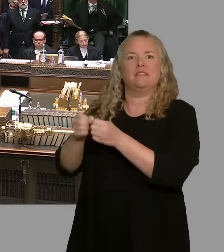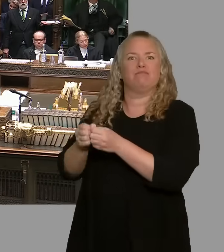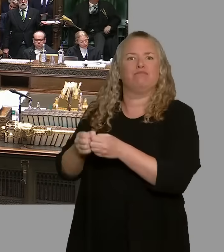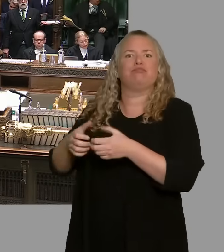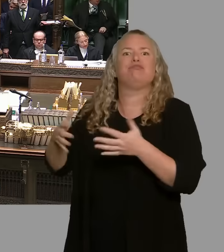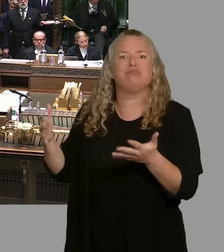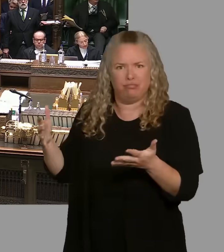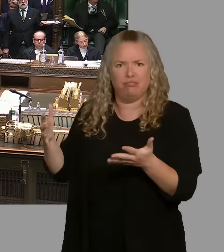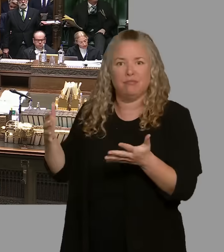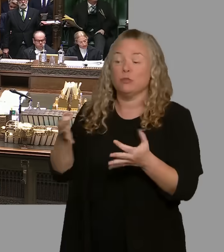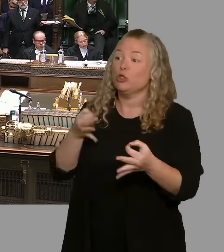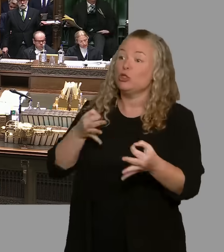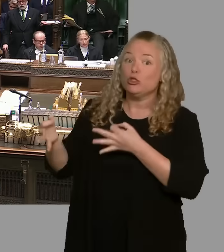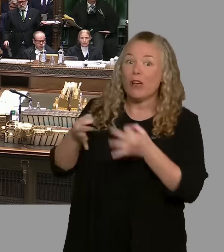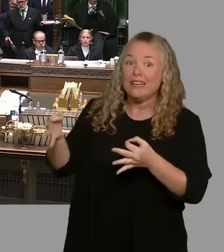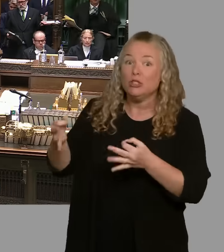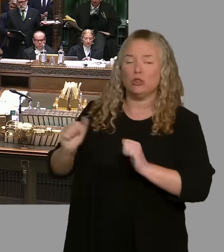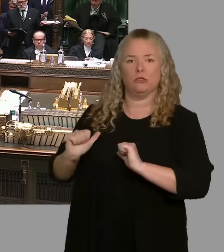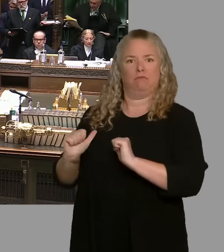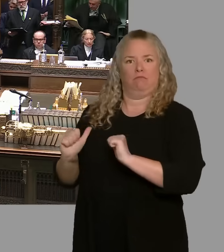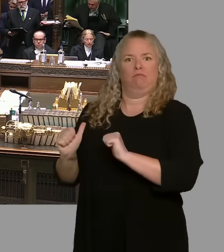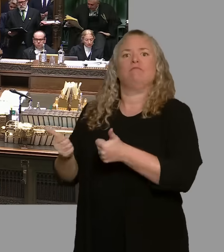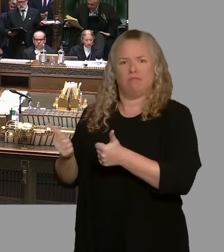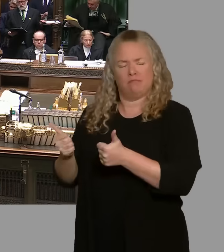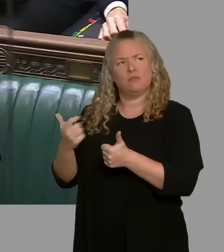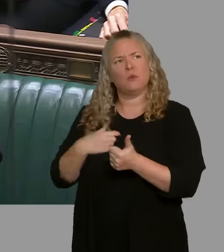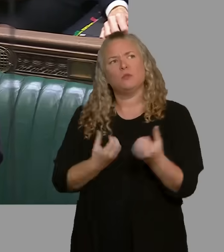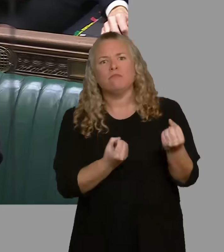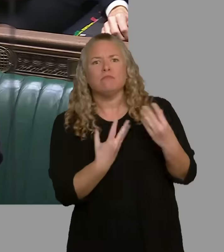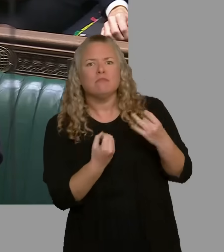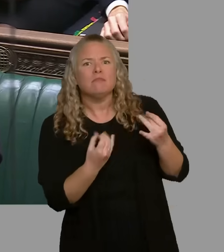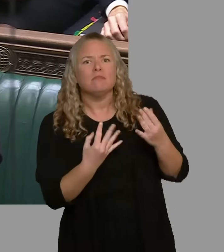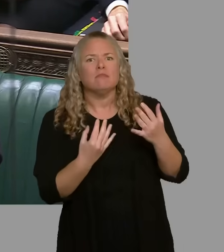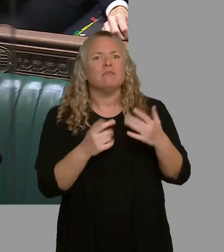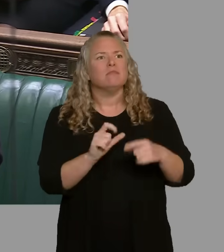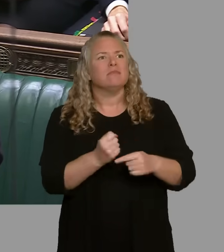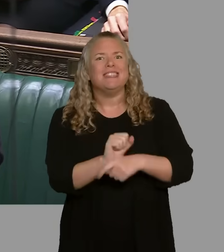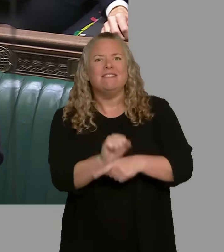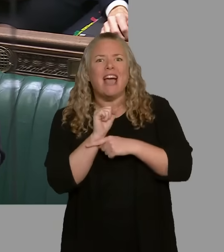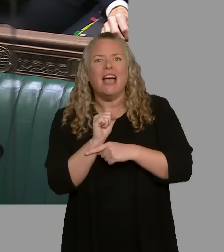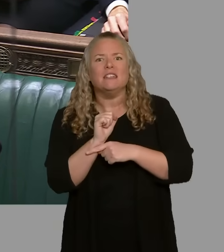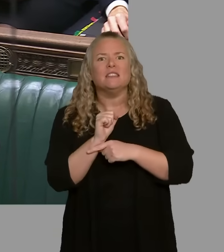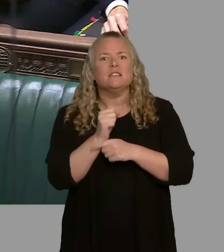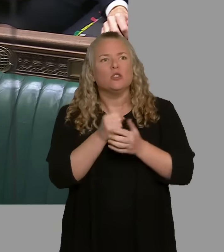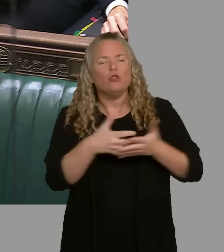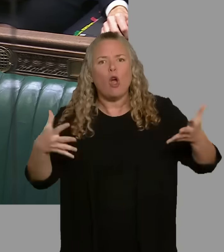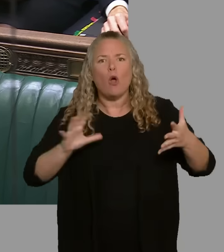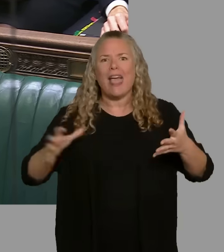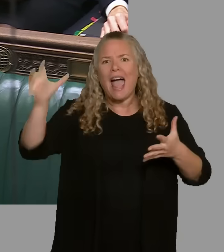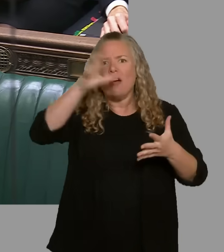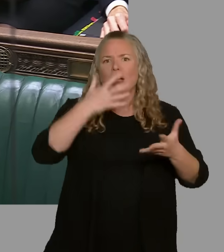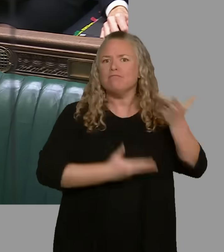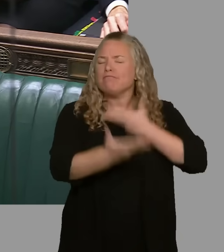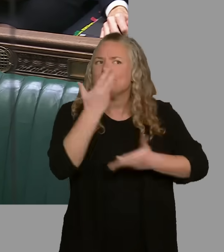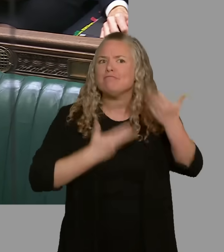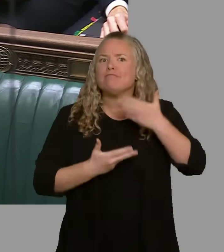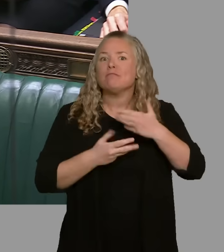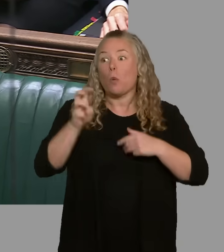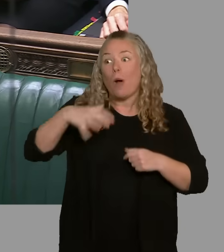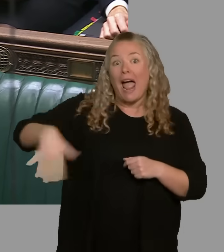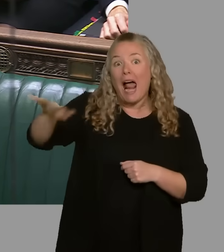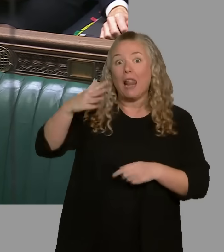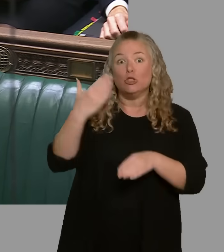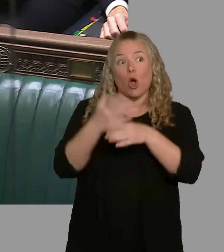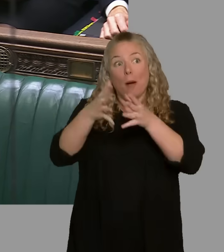Well, Mr. Speaker, Heaven was a proud Welshman and champion for Caerphilly. And we send